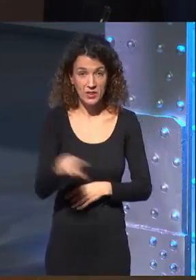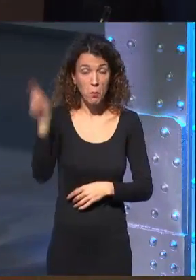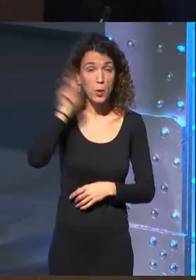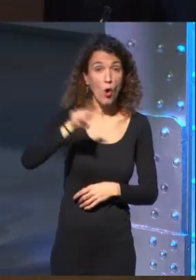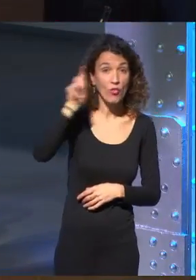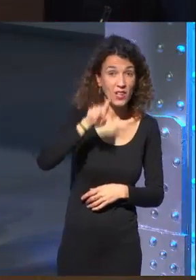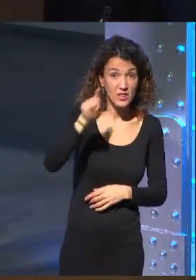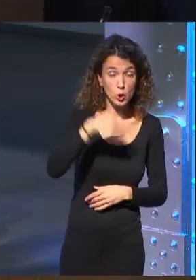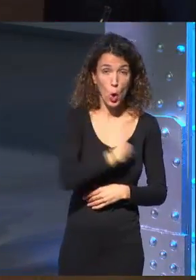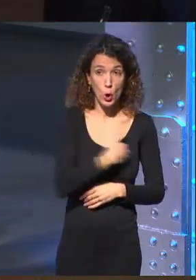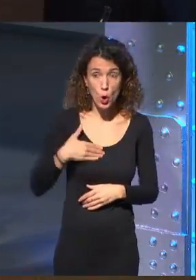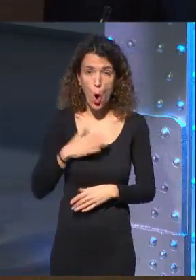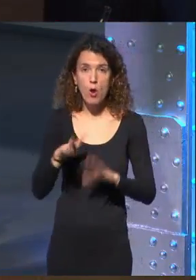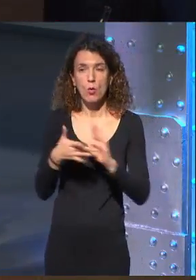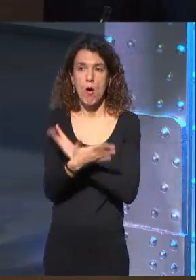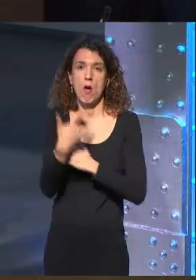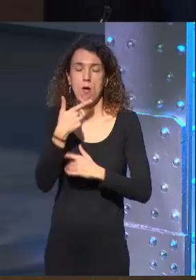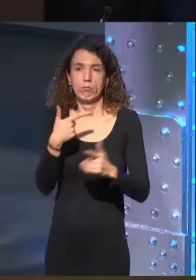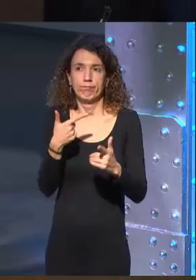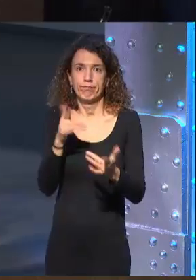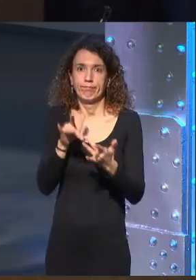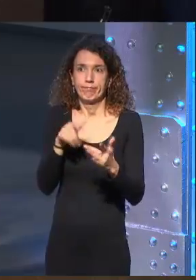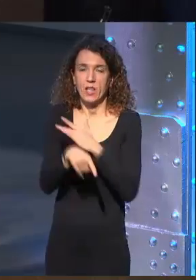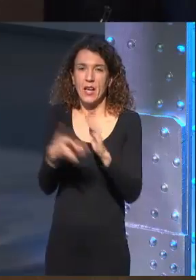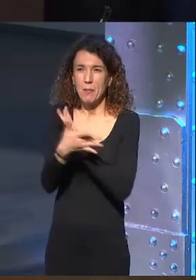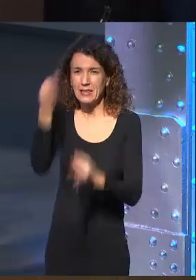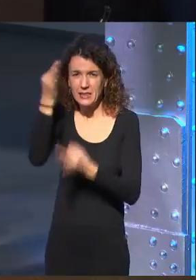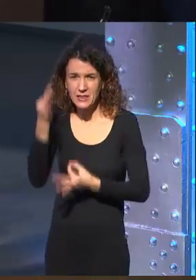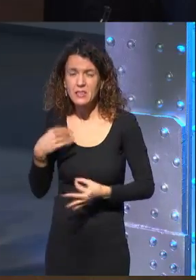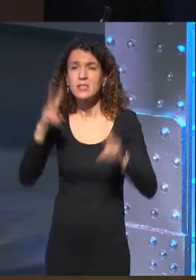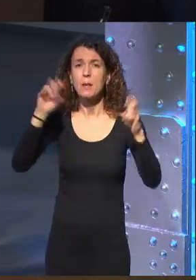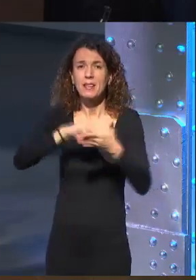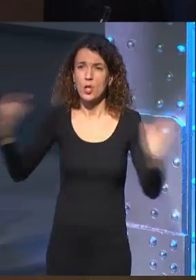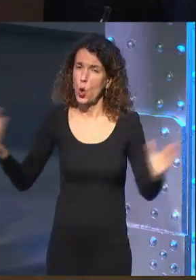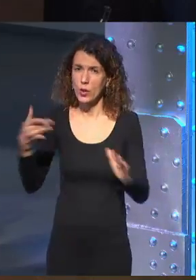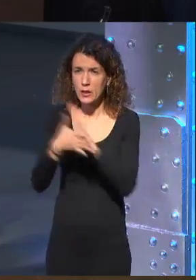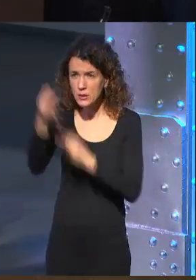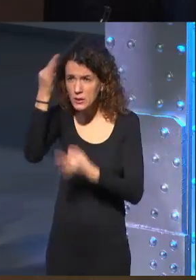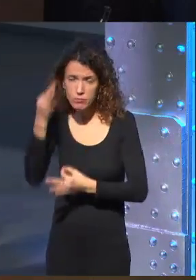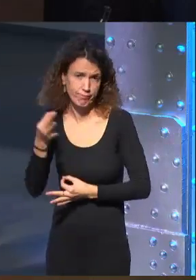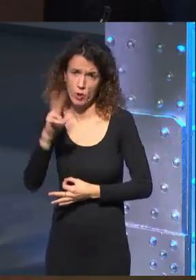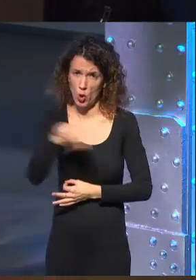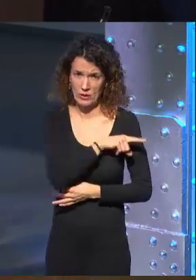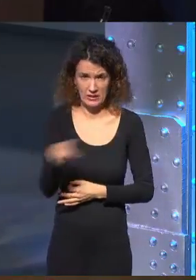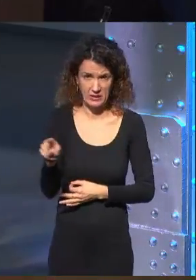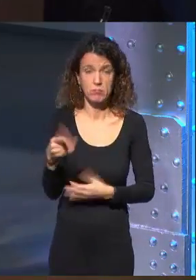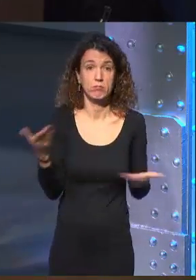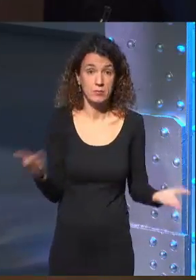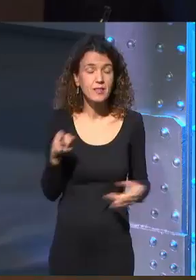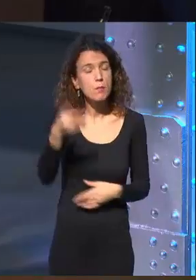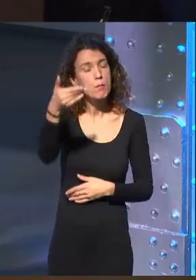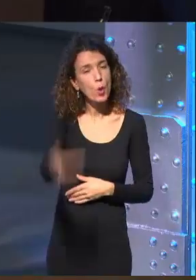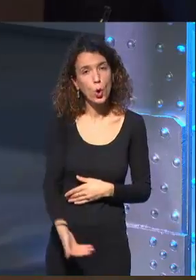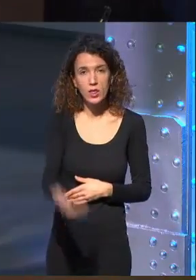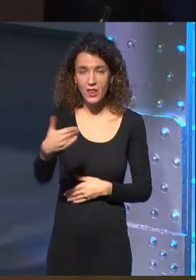tell them if they have checked the privacy of a tab, for instance, but it's not common. when it comes